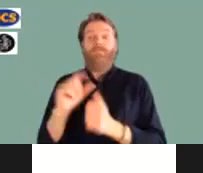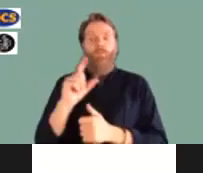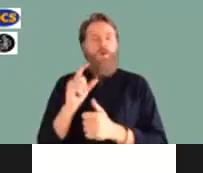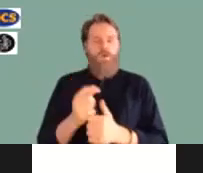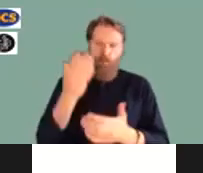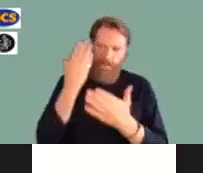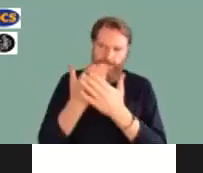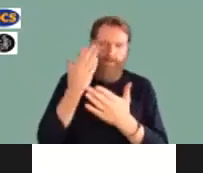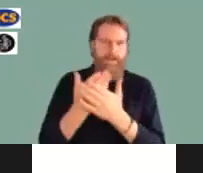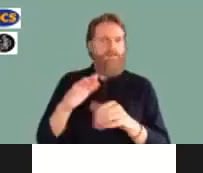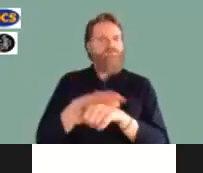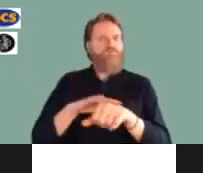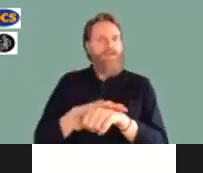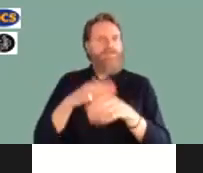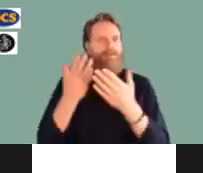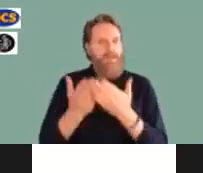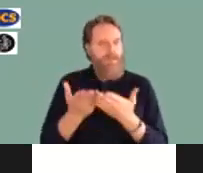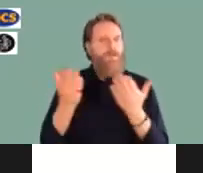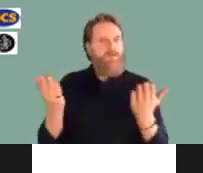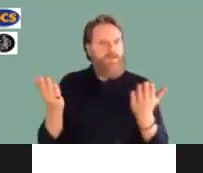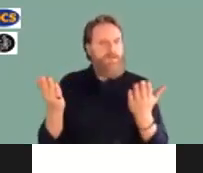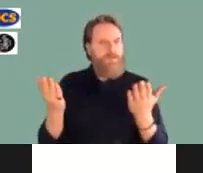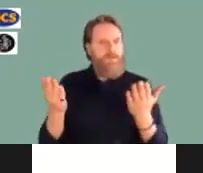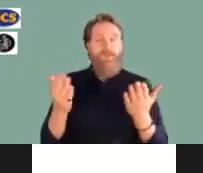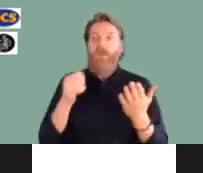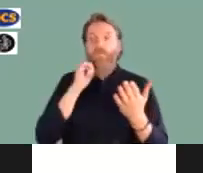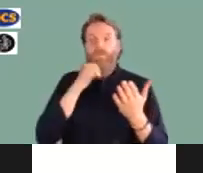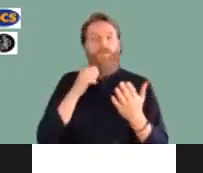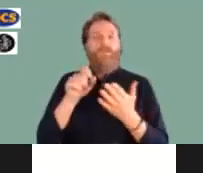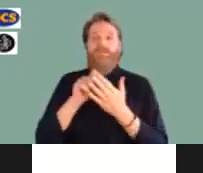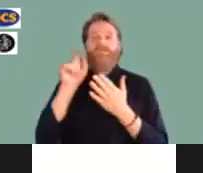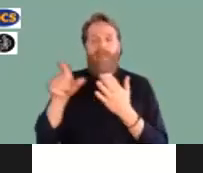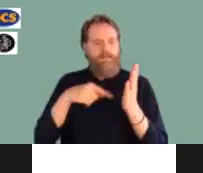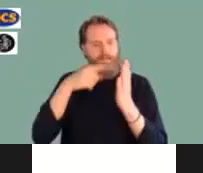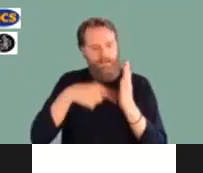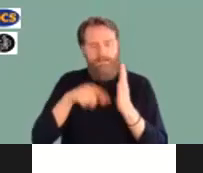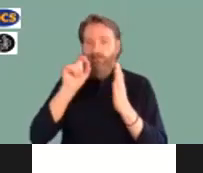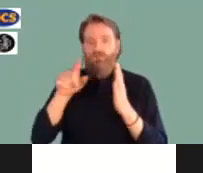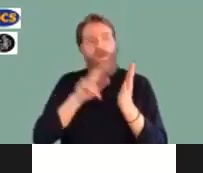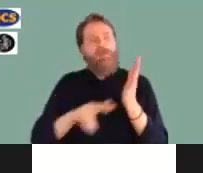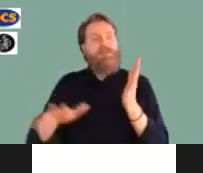cultural institutions and mentions we're going to send it to the National Black Members Committee and the Equality Department before